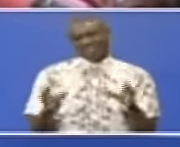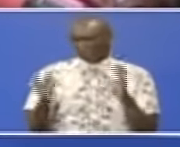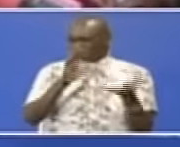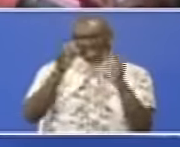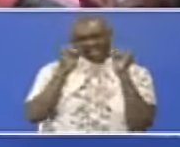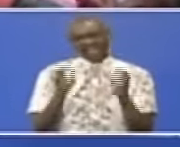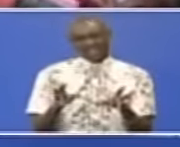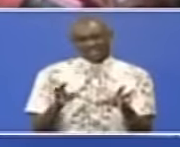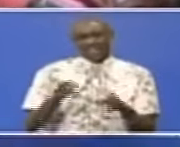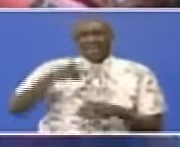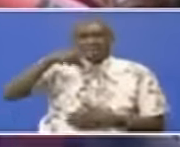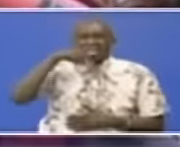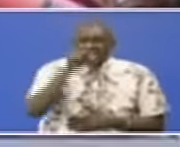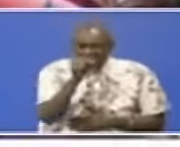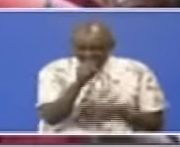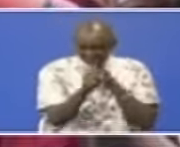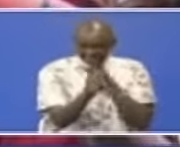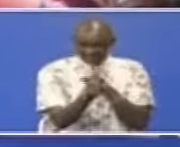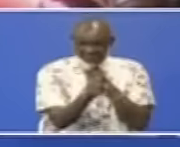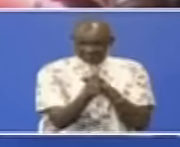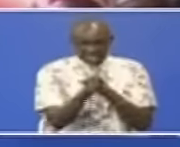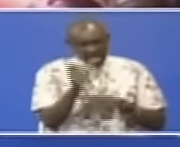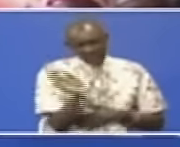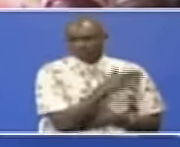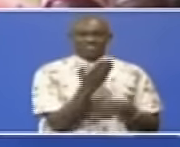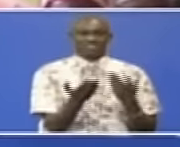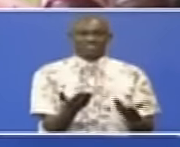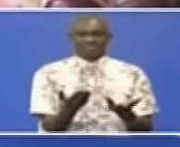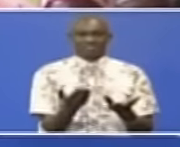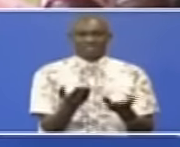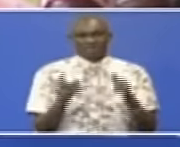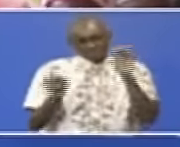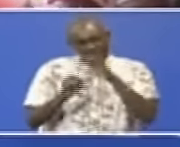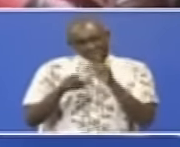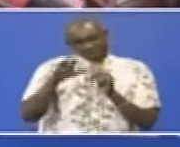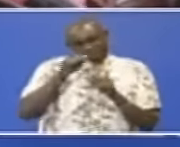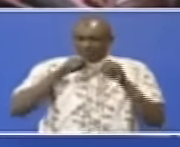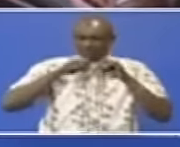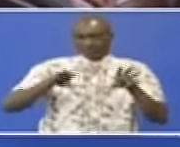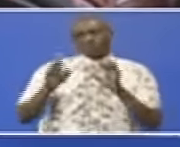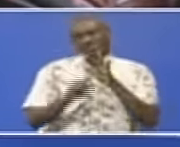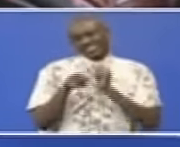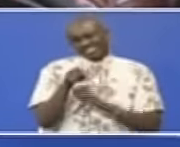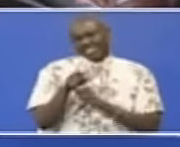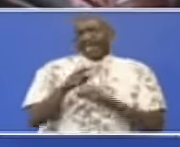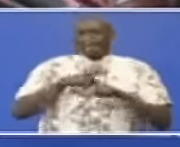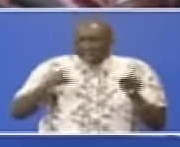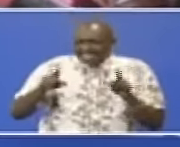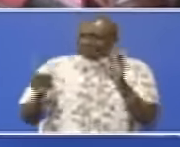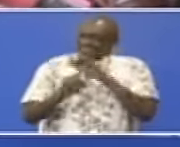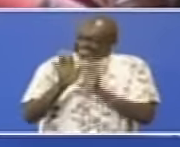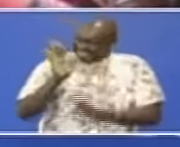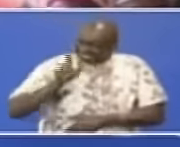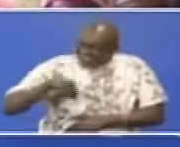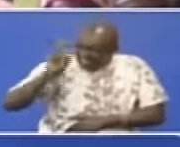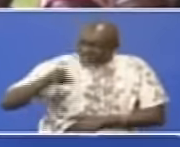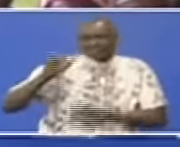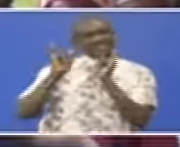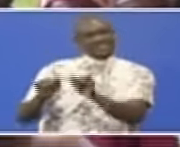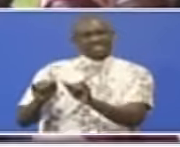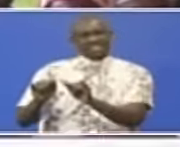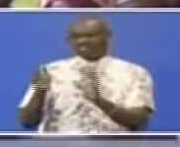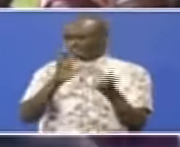kusema permanent secretary aondolewe katika devolution ministry na waziri mwenyewe abakie